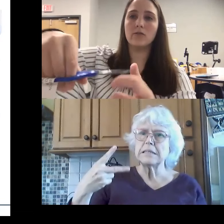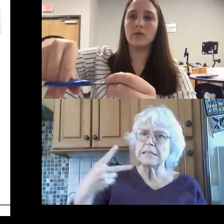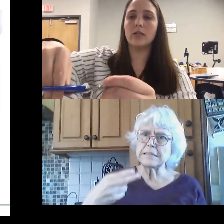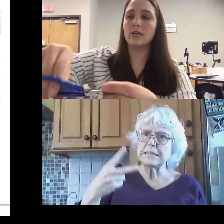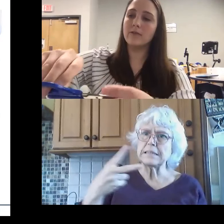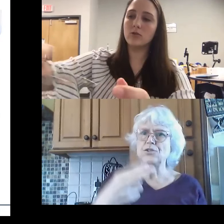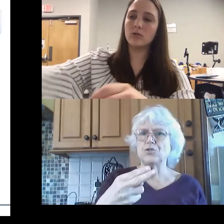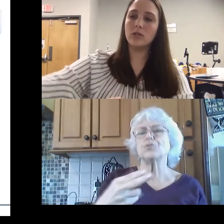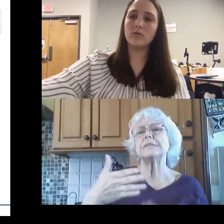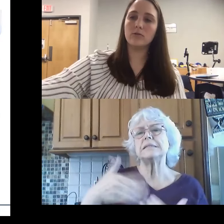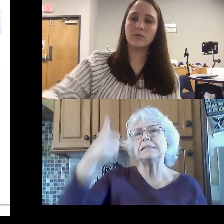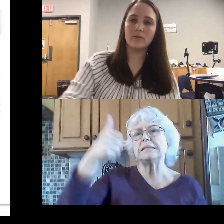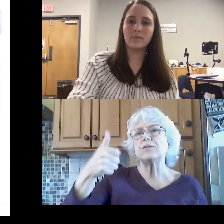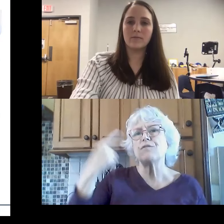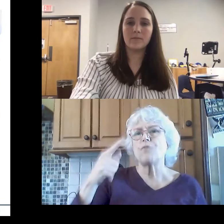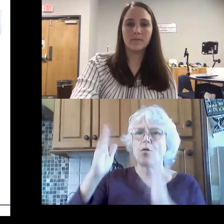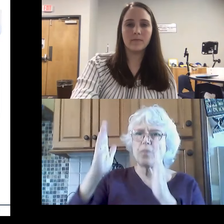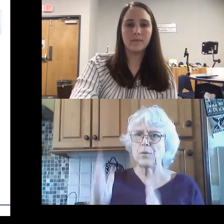easier for an individual to use.